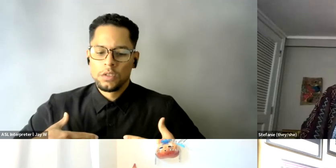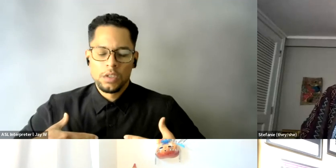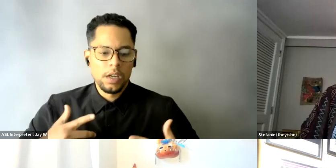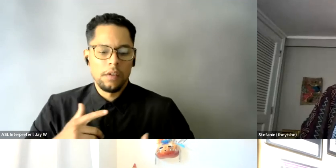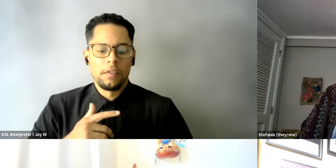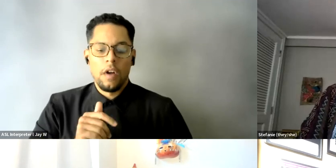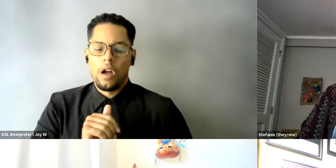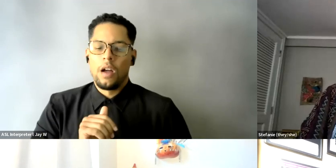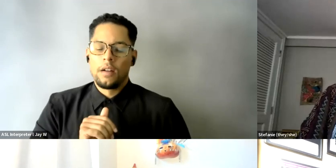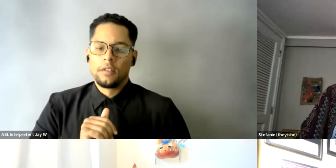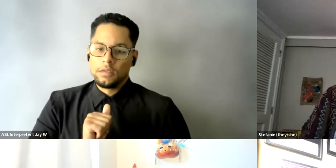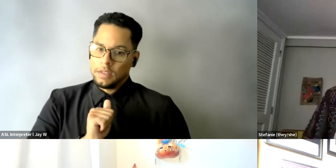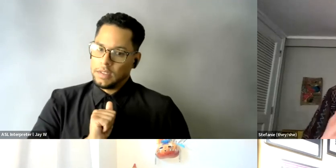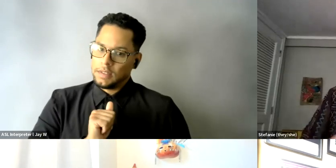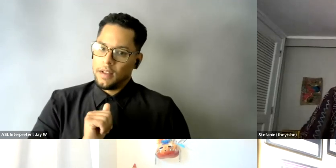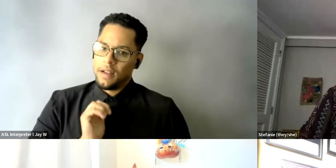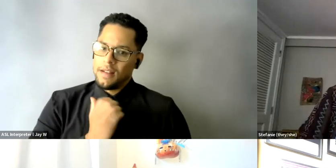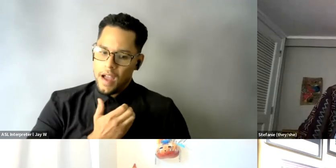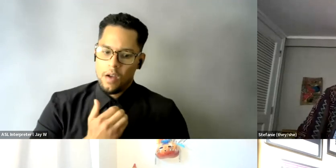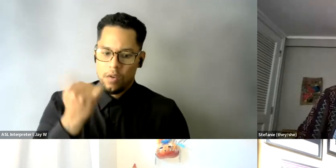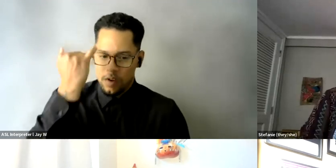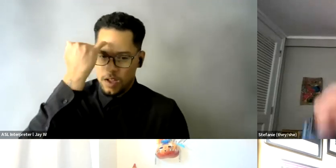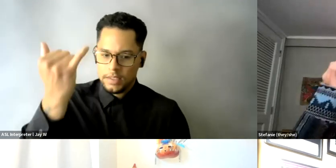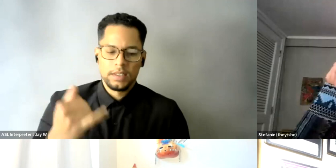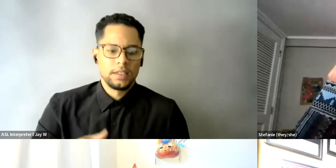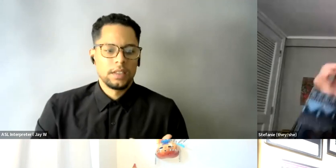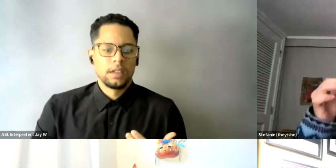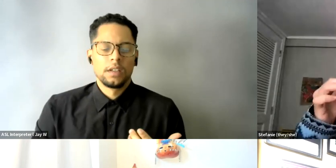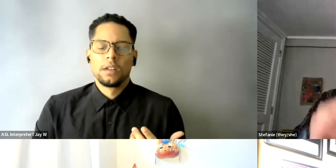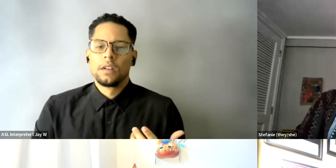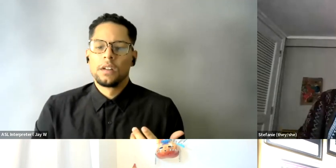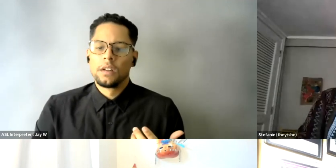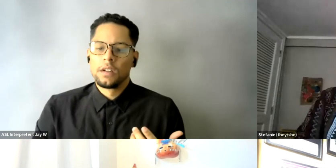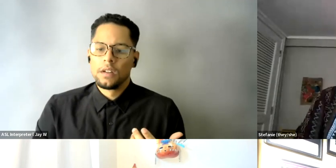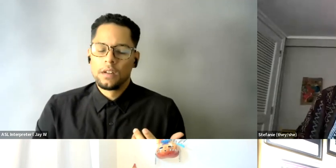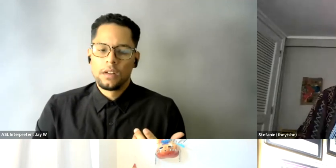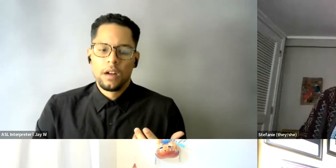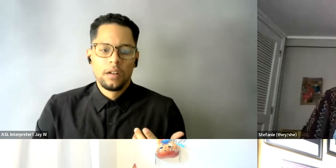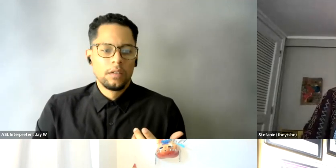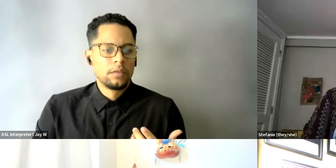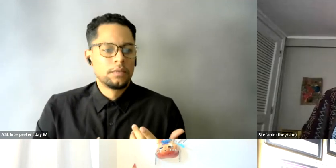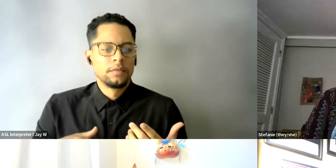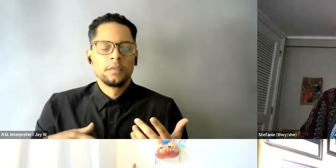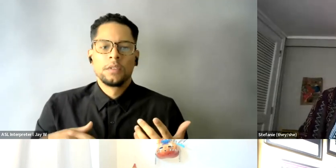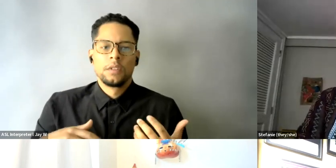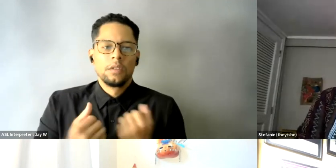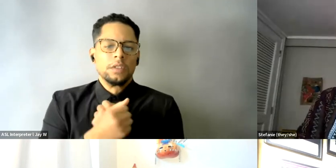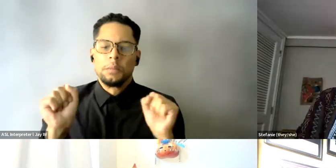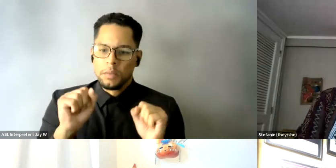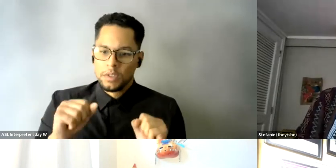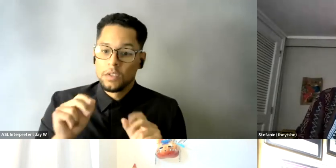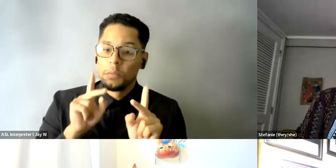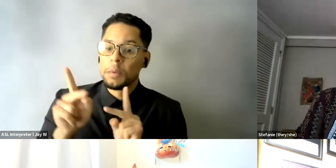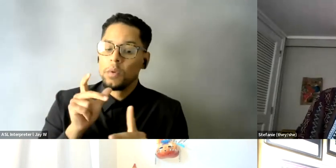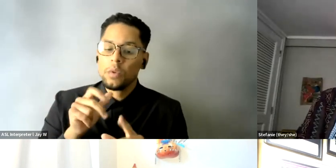So, you know, many social movements who are not centering folks who are furthest on the margin will only be doing a very